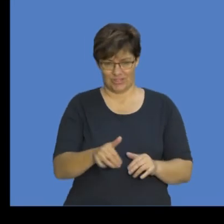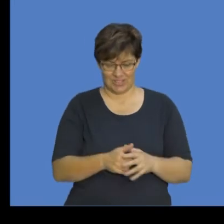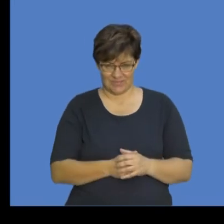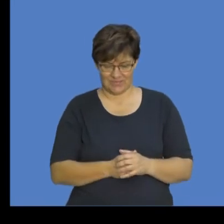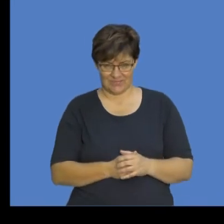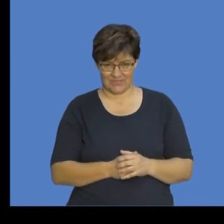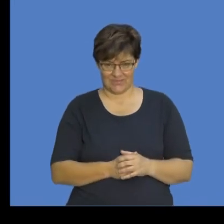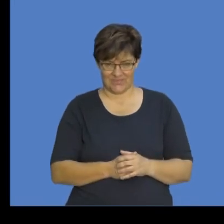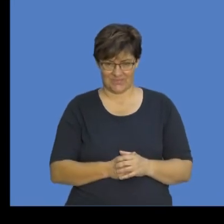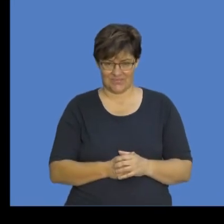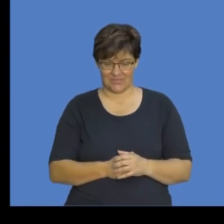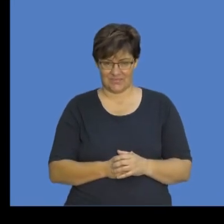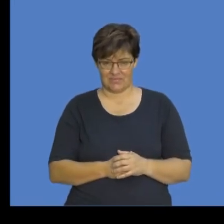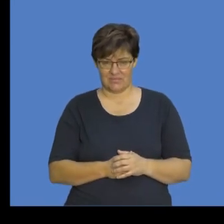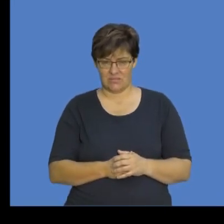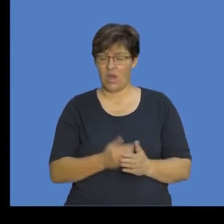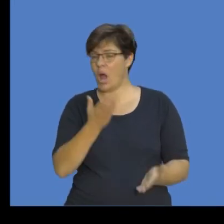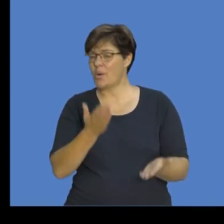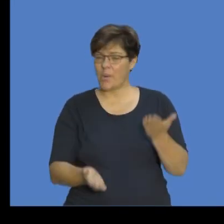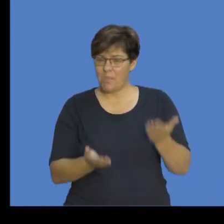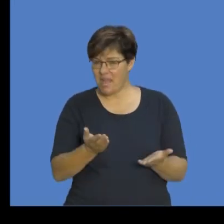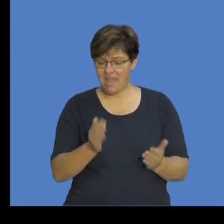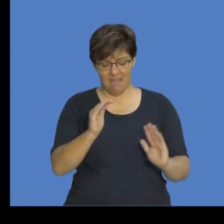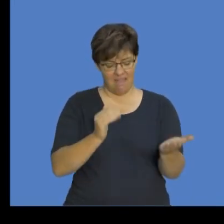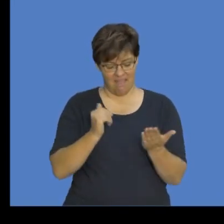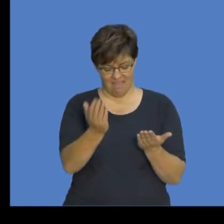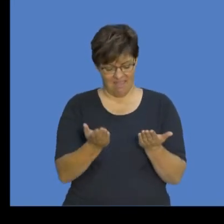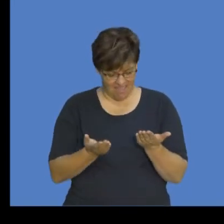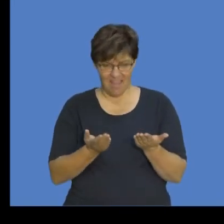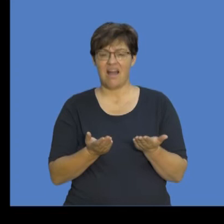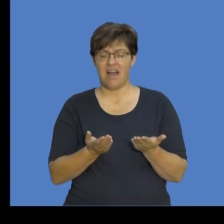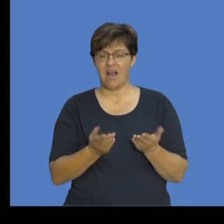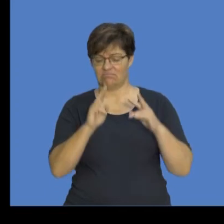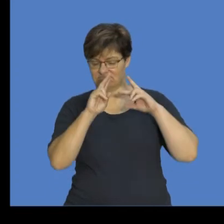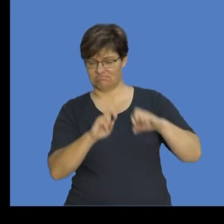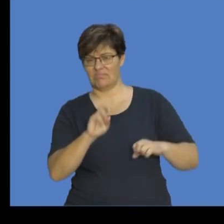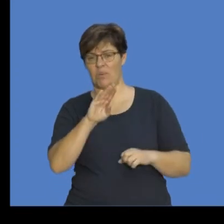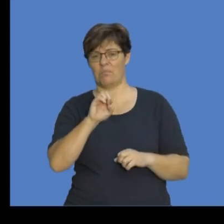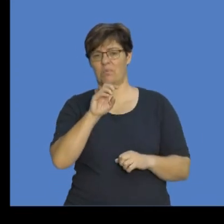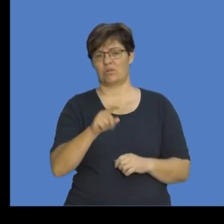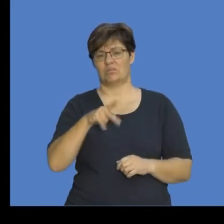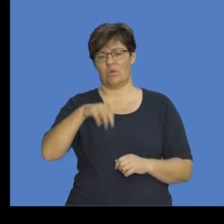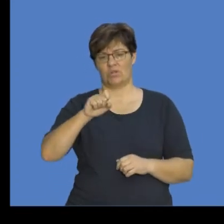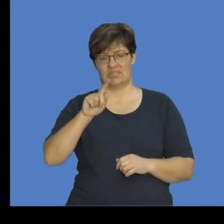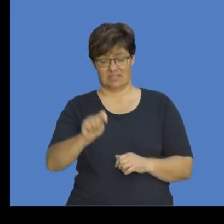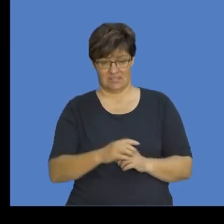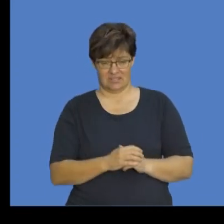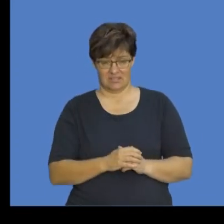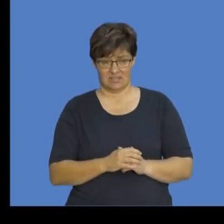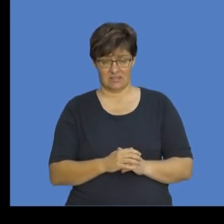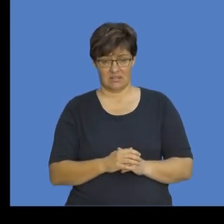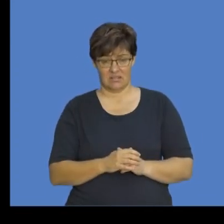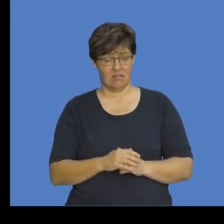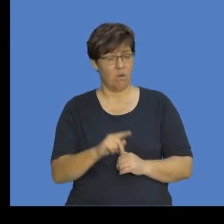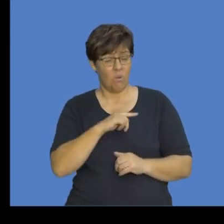can we can compare data set by examining their box plot. Box plots are useful